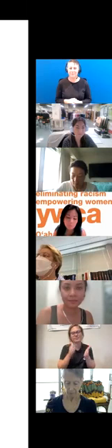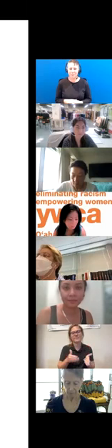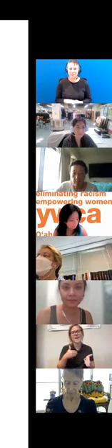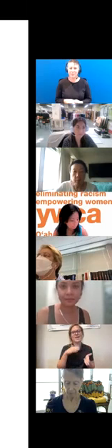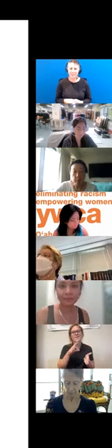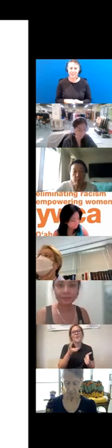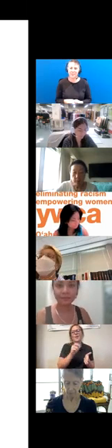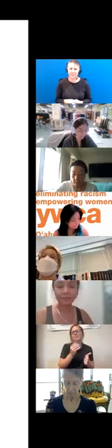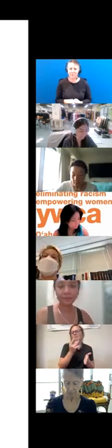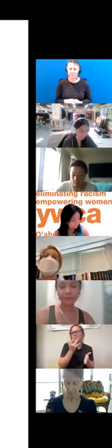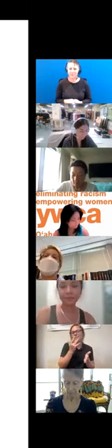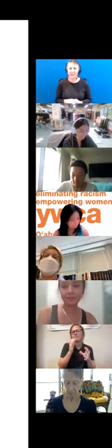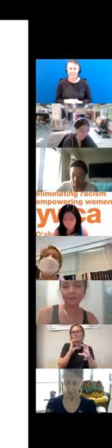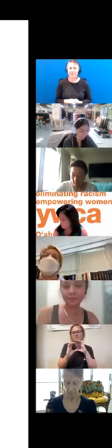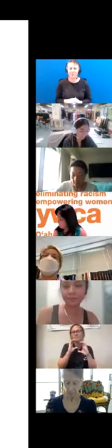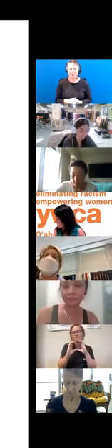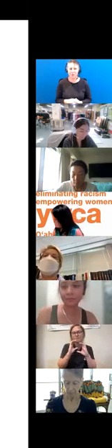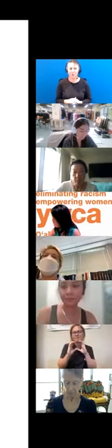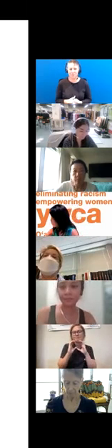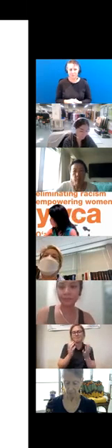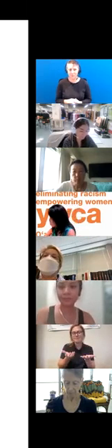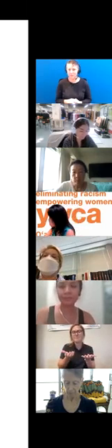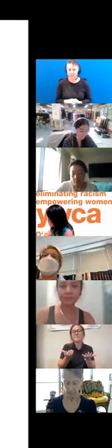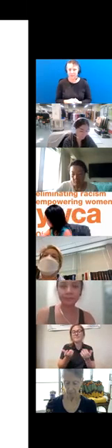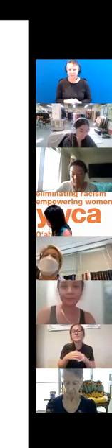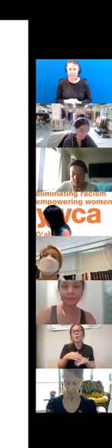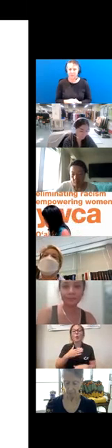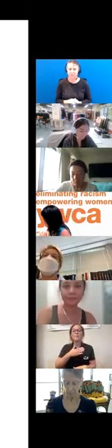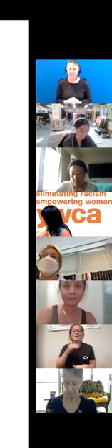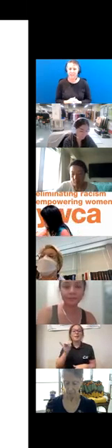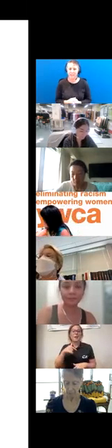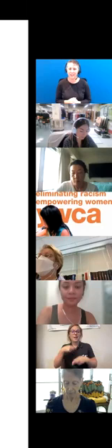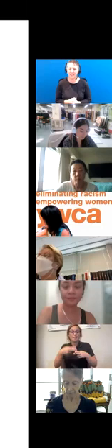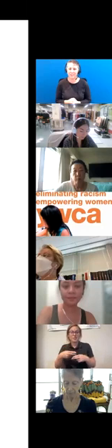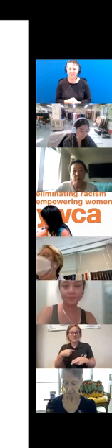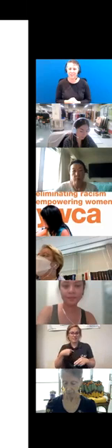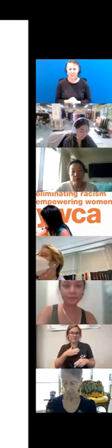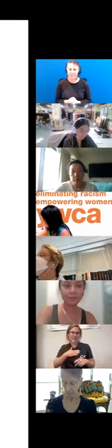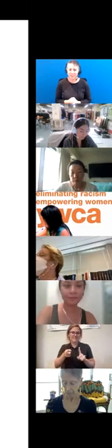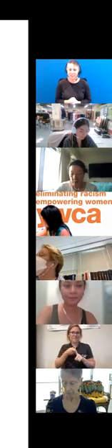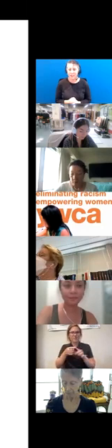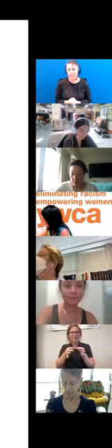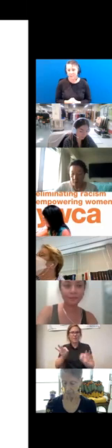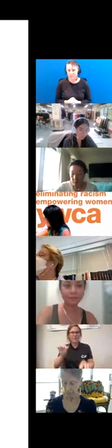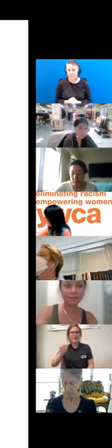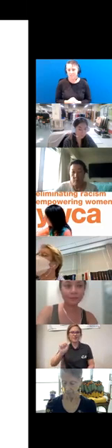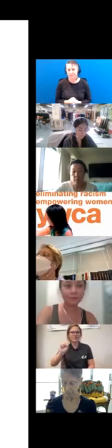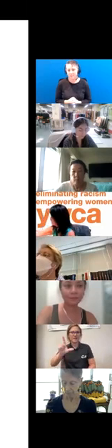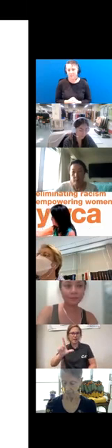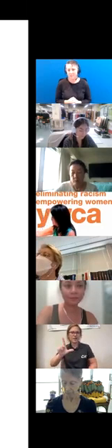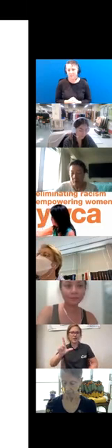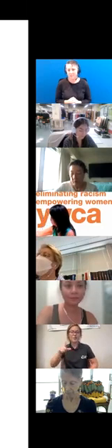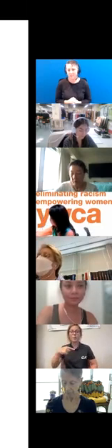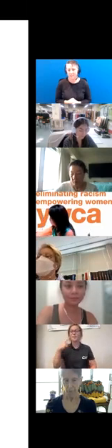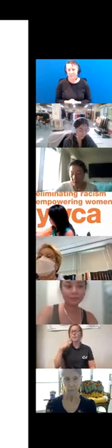And number two is every deaf person has their own preferred methods of communication and language. So as I mentioned, my